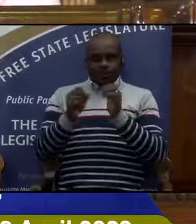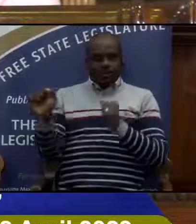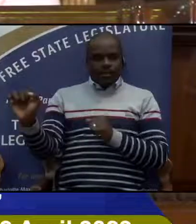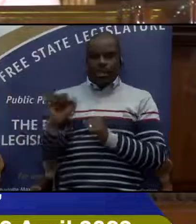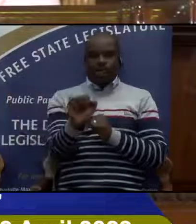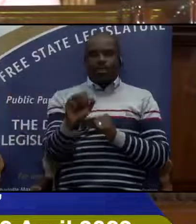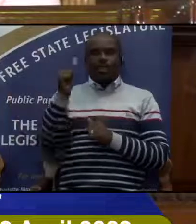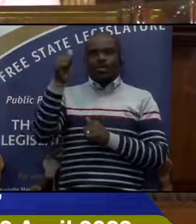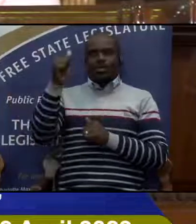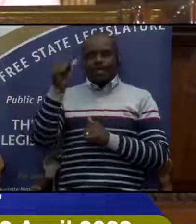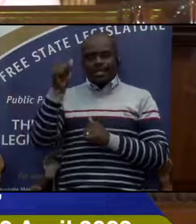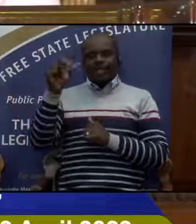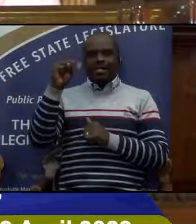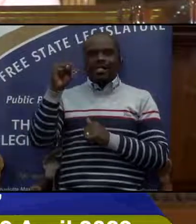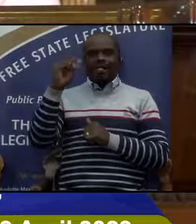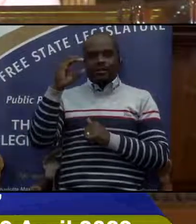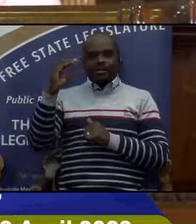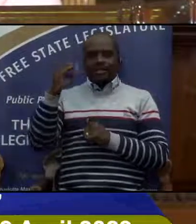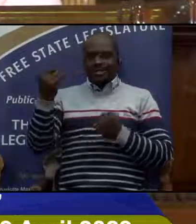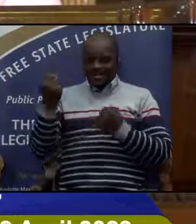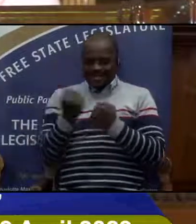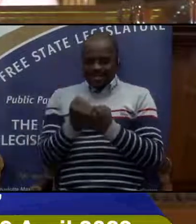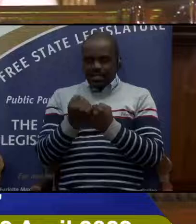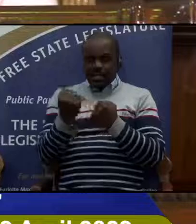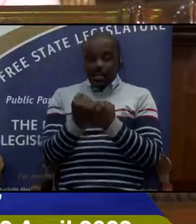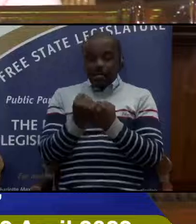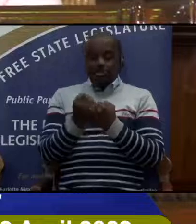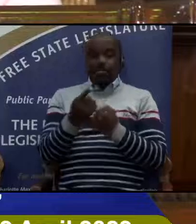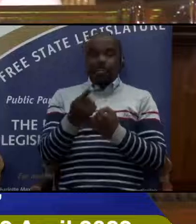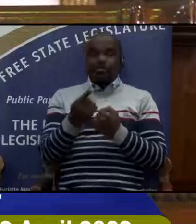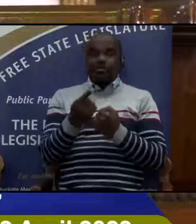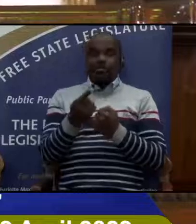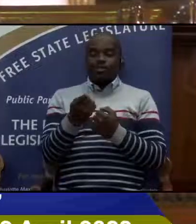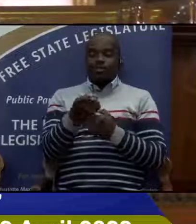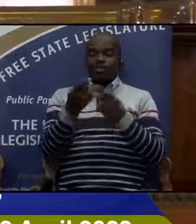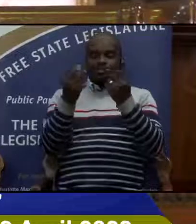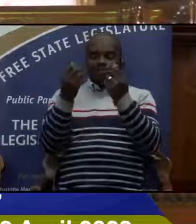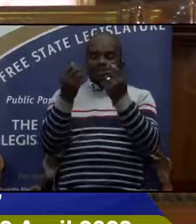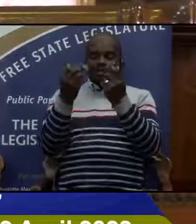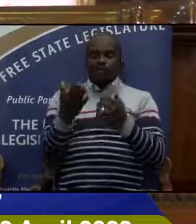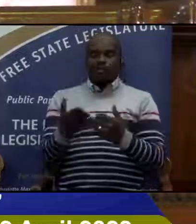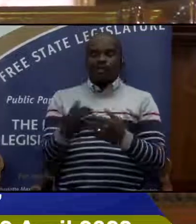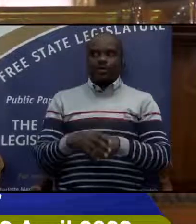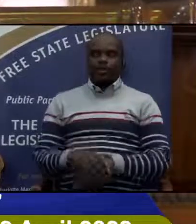therefore supports the valid votes and wish you well in your work, Premier. Thank you very much.